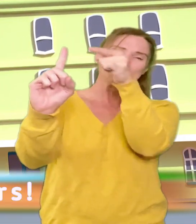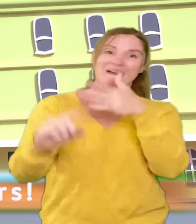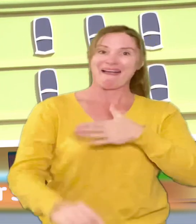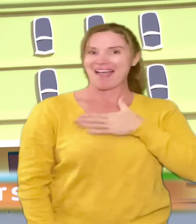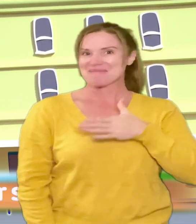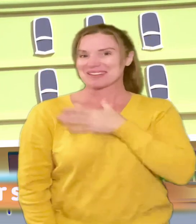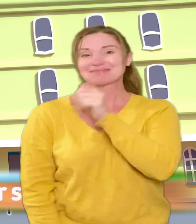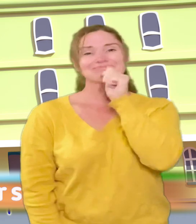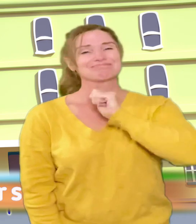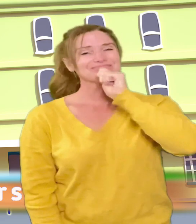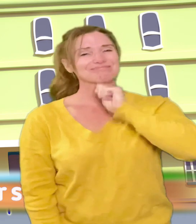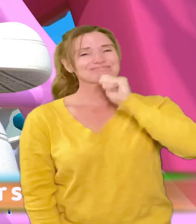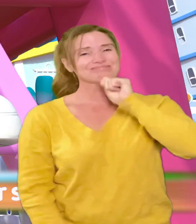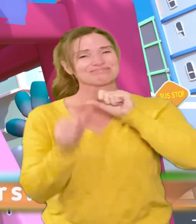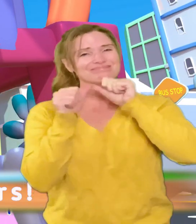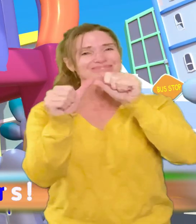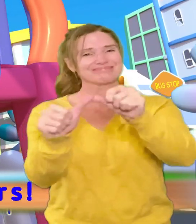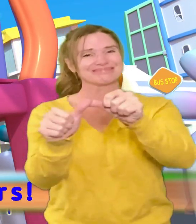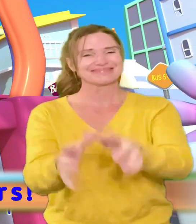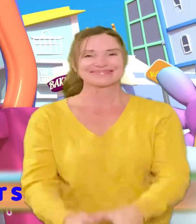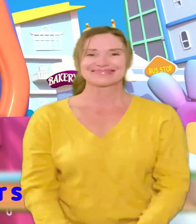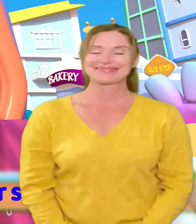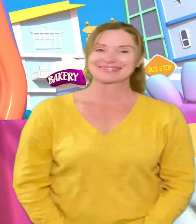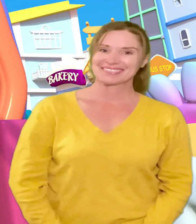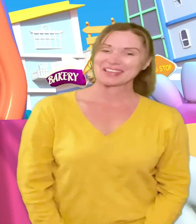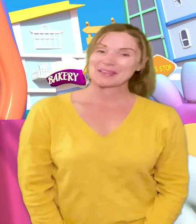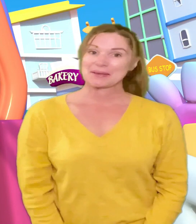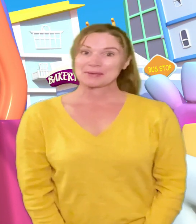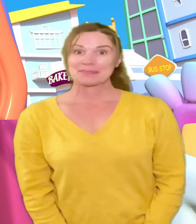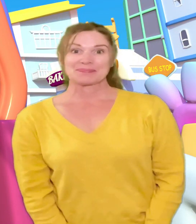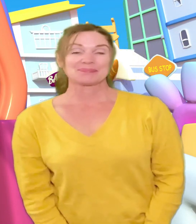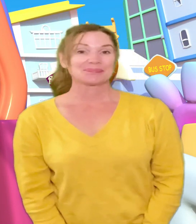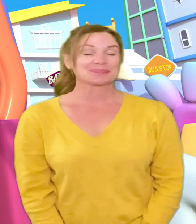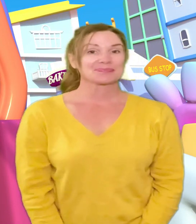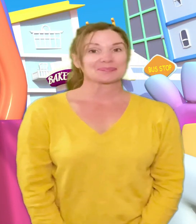the clouds With happiness and wild scrapers